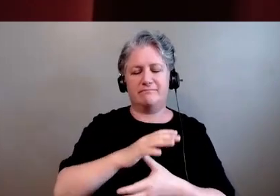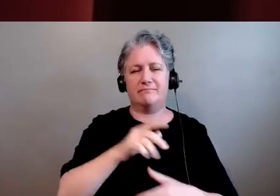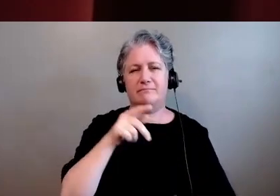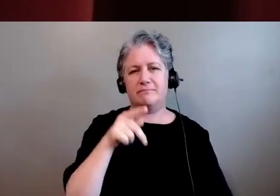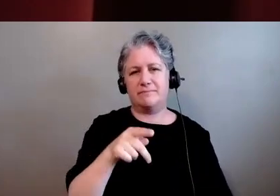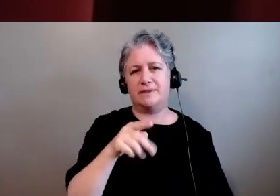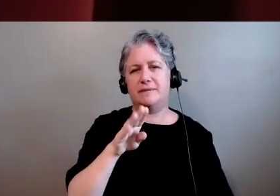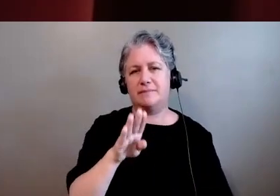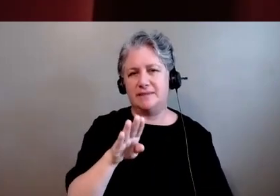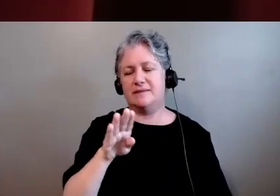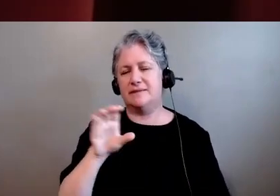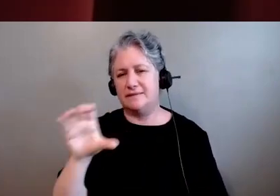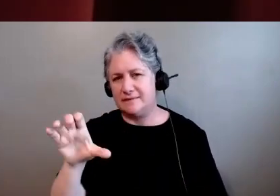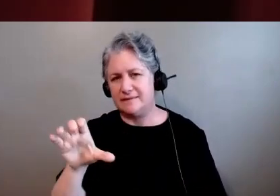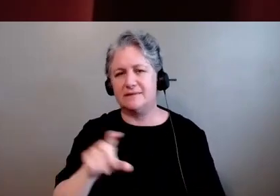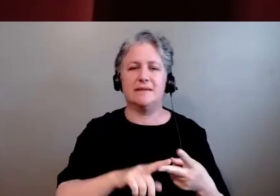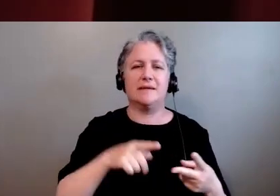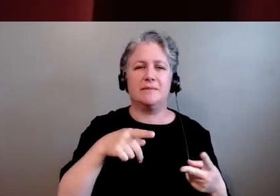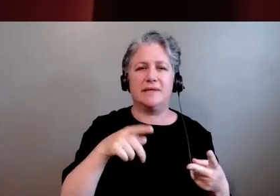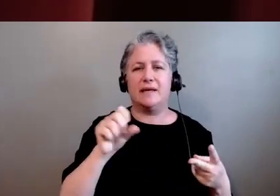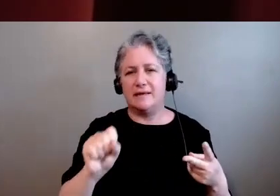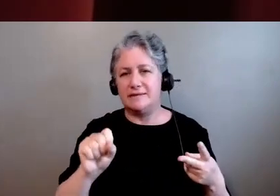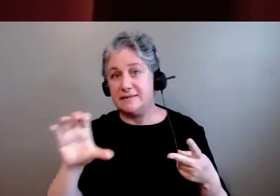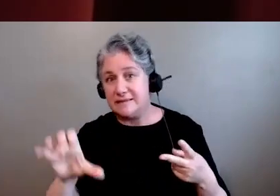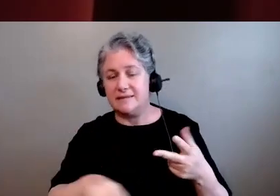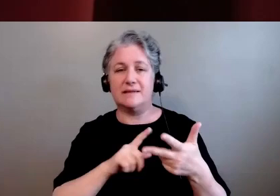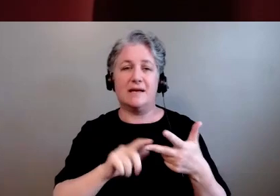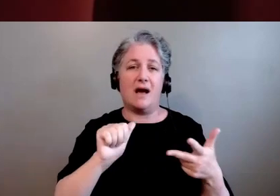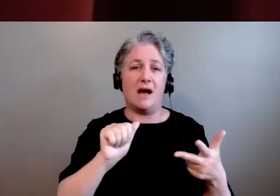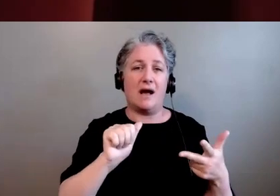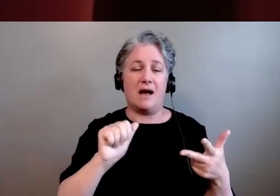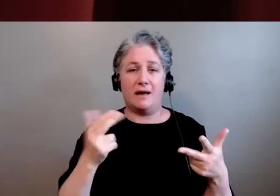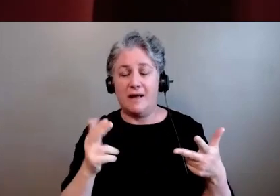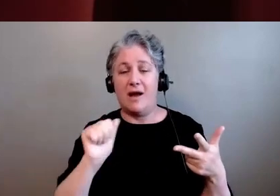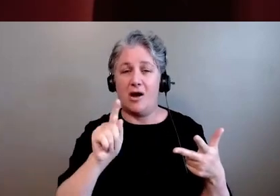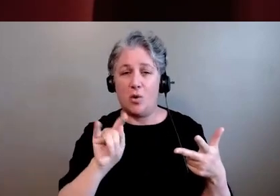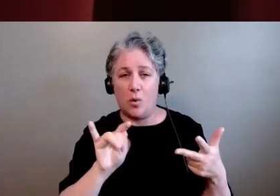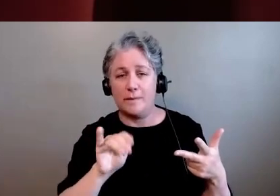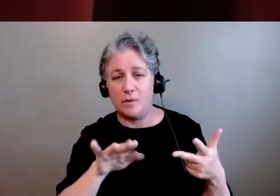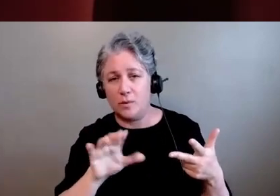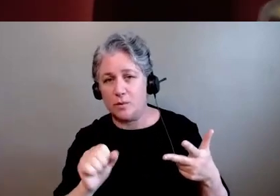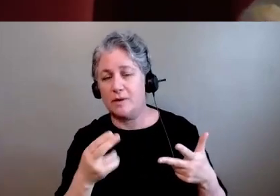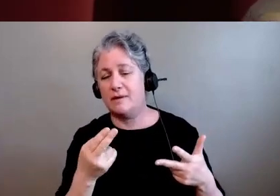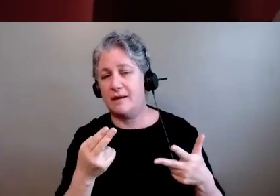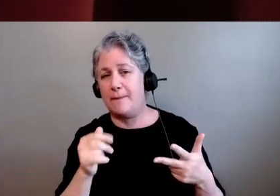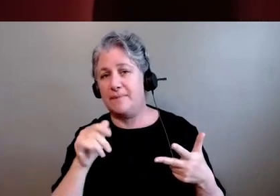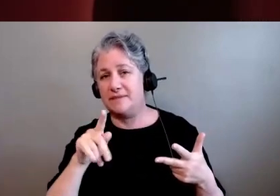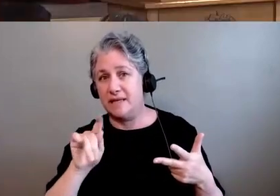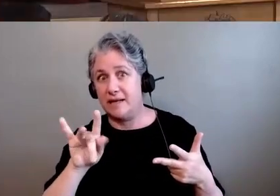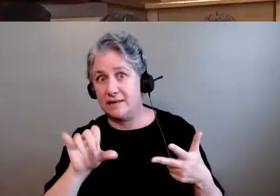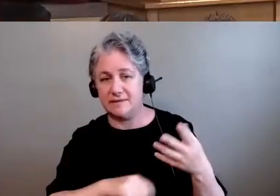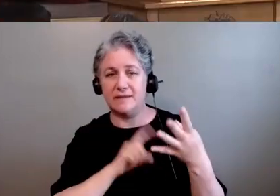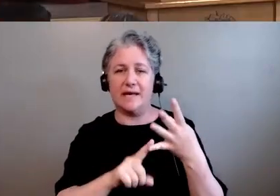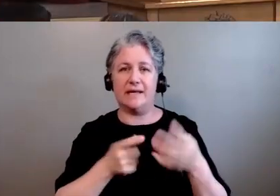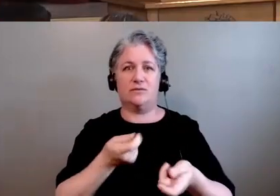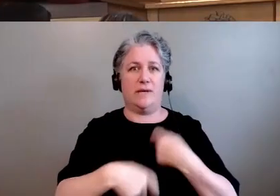cholangitis, primary sclerosing cholangitis, autoimmune hepatitis, and transplant. Dr. Hirschfield?